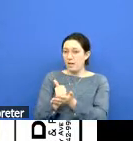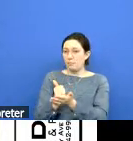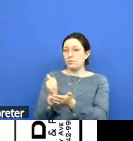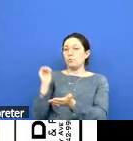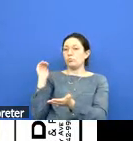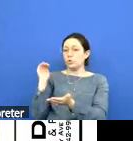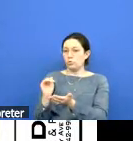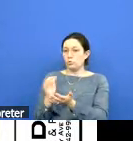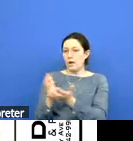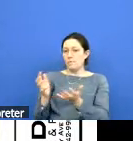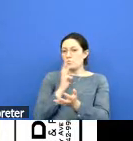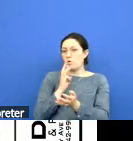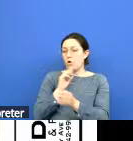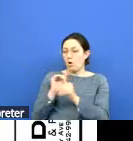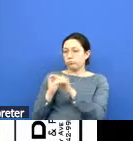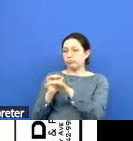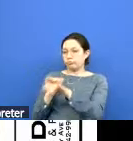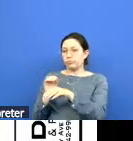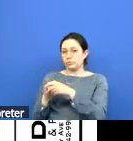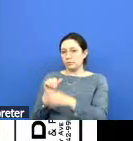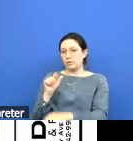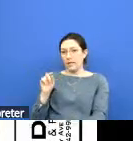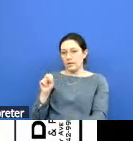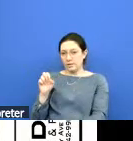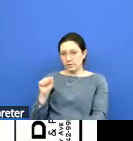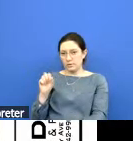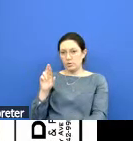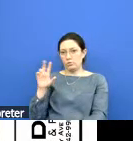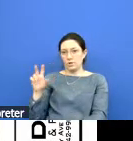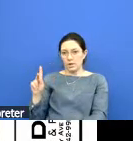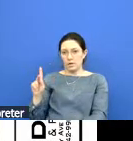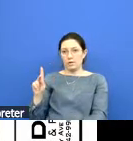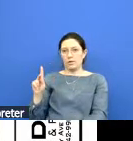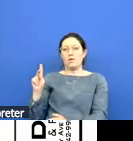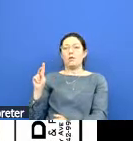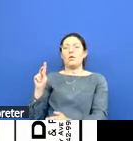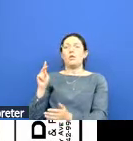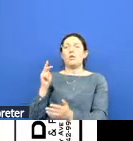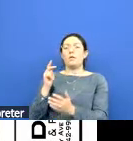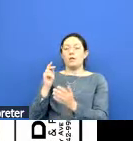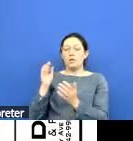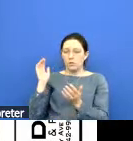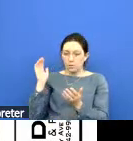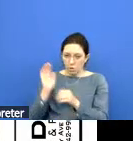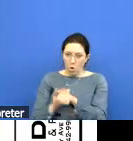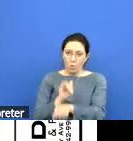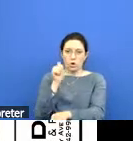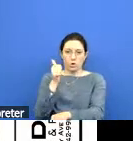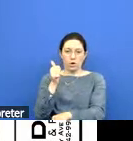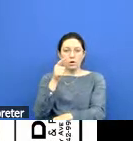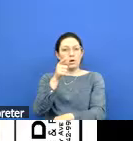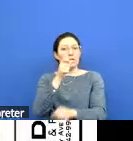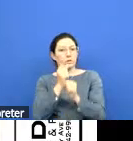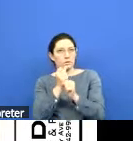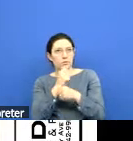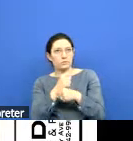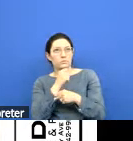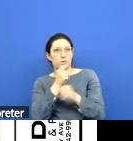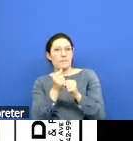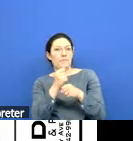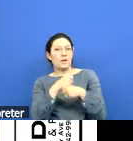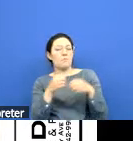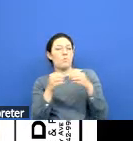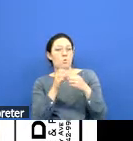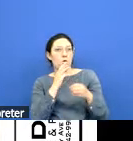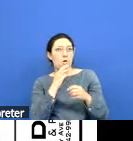reducing the amount of water that goes into Allen's Creek from a rate standpoint. They're not creating any new From water what it is now. from what it